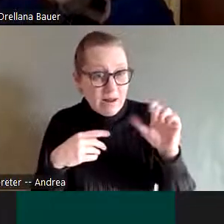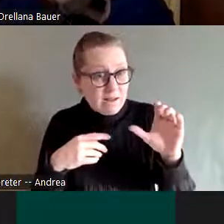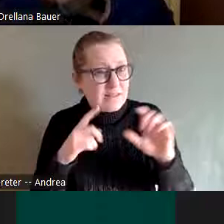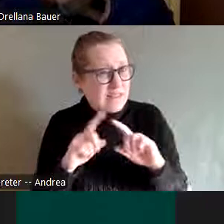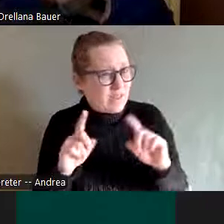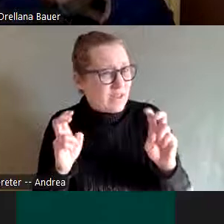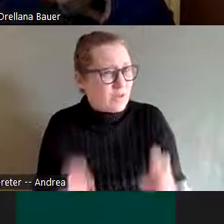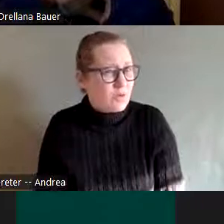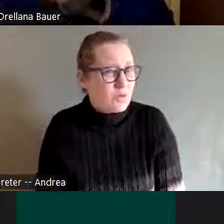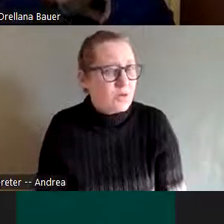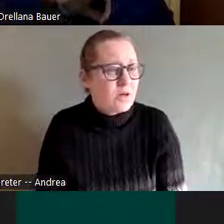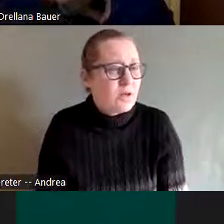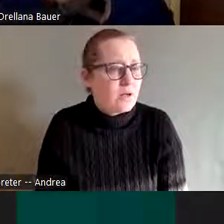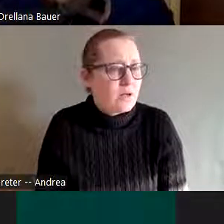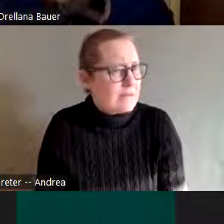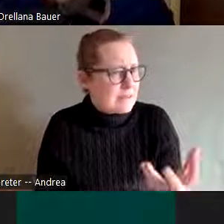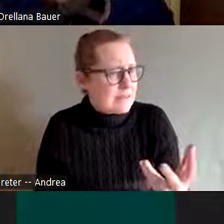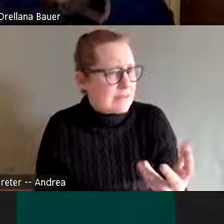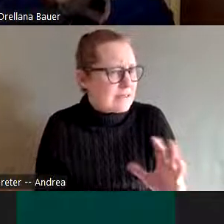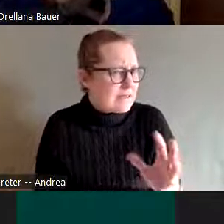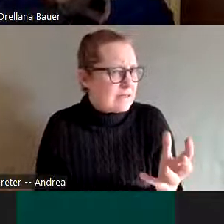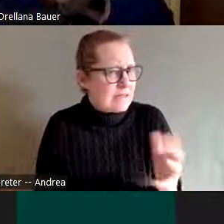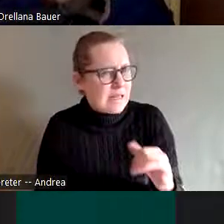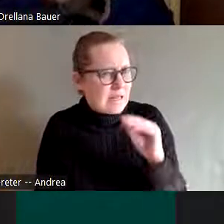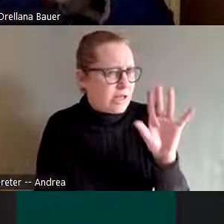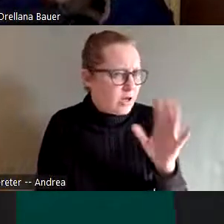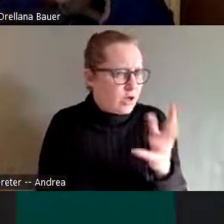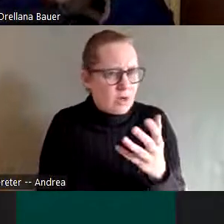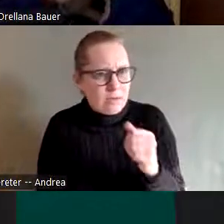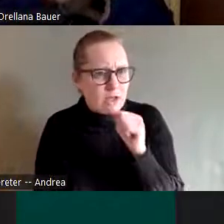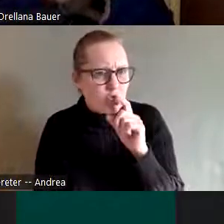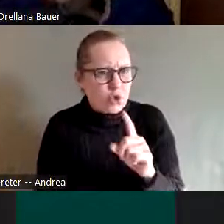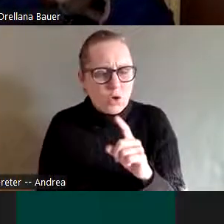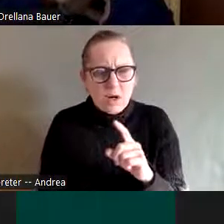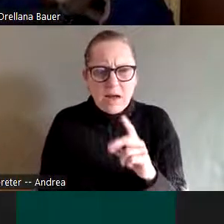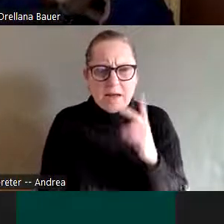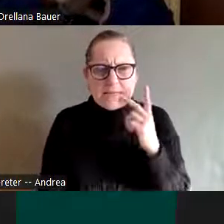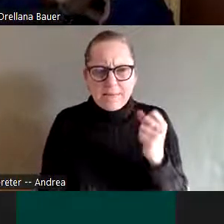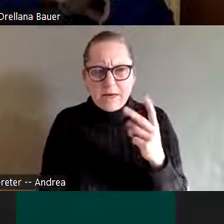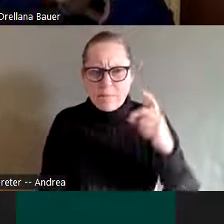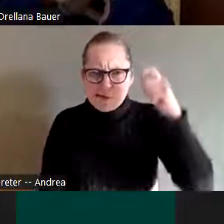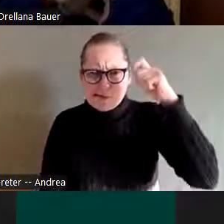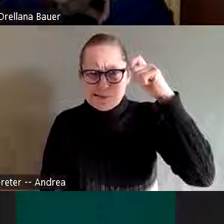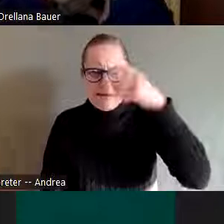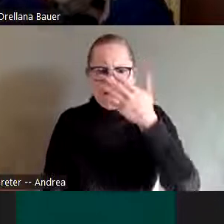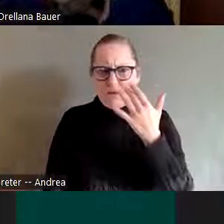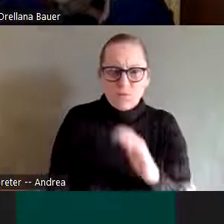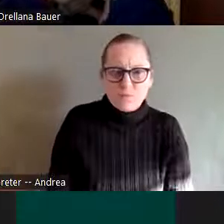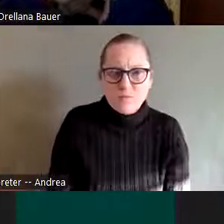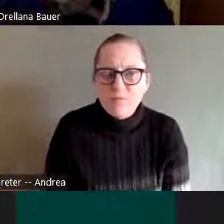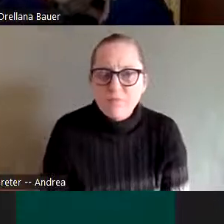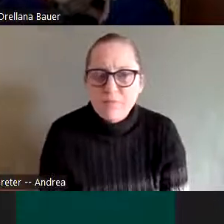matter. Is that, I'm not clarified. I can see a lot of furrowed brows. So,